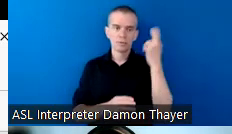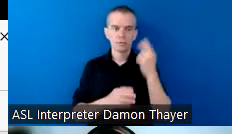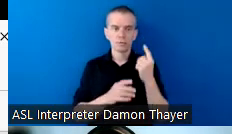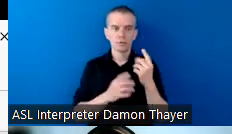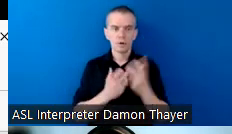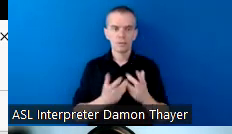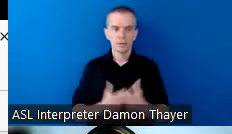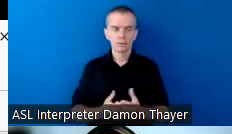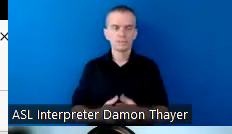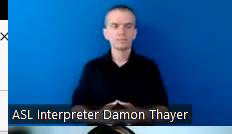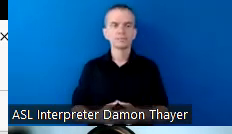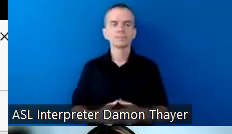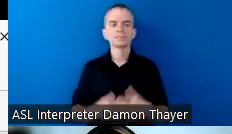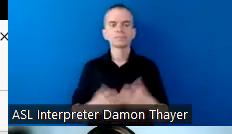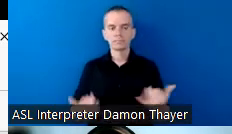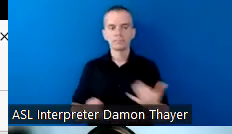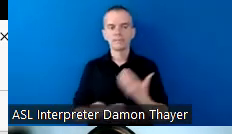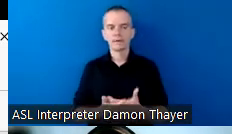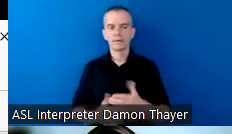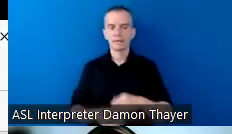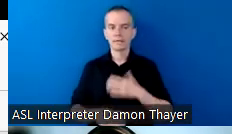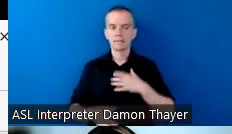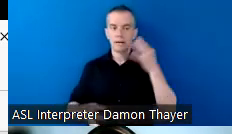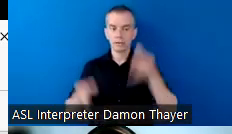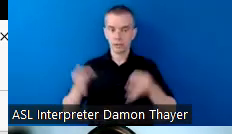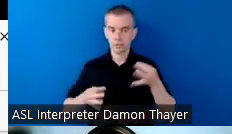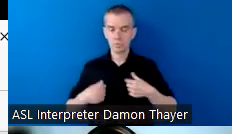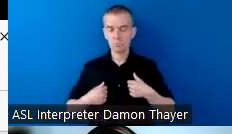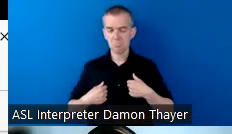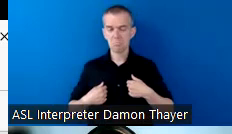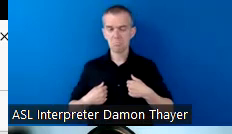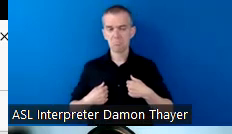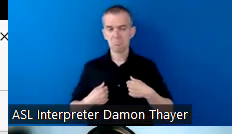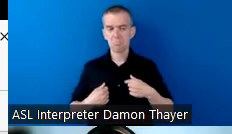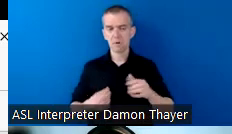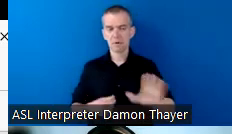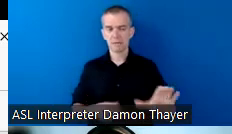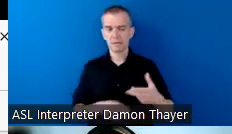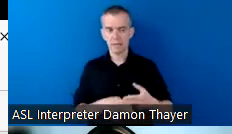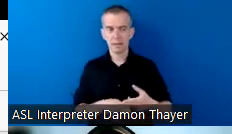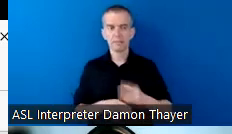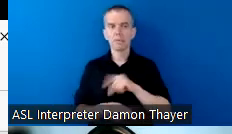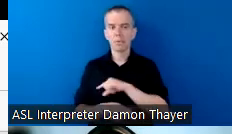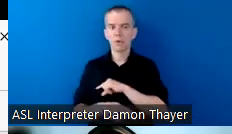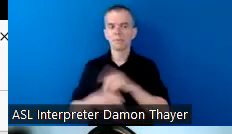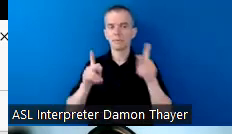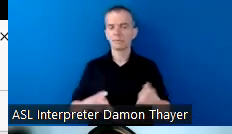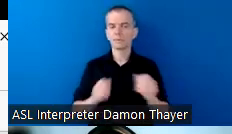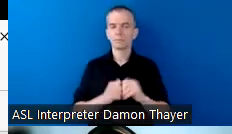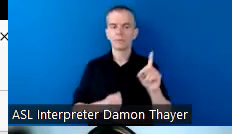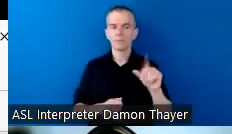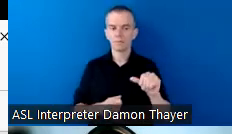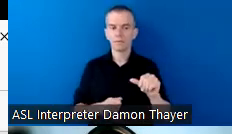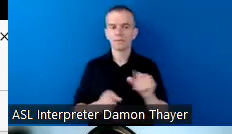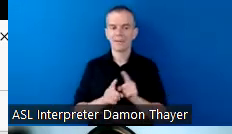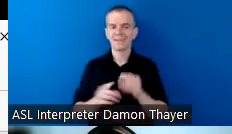accommodation. I do hereby verify that in my judgment, and then the tenant's name, is a qualified person with a disability as